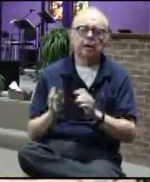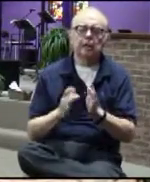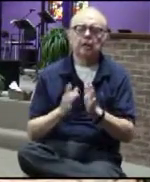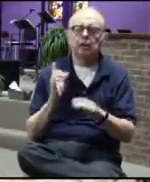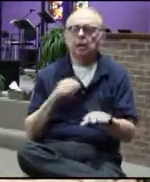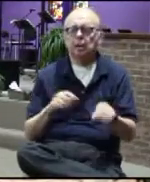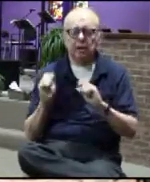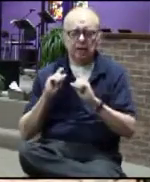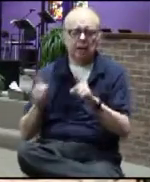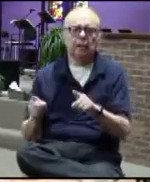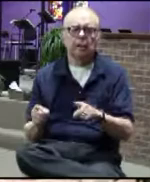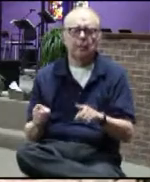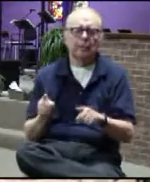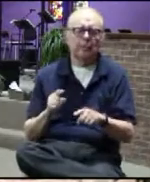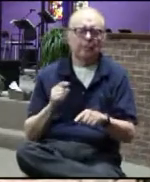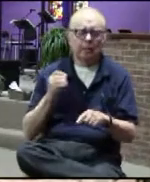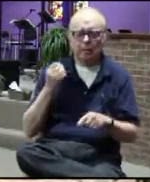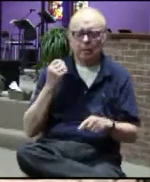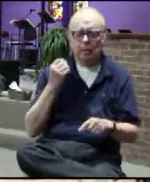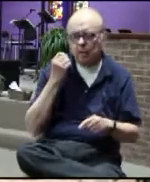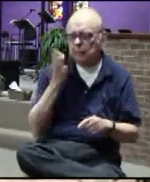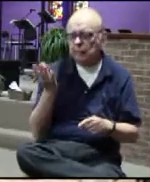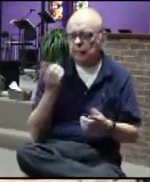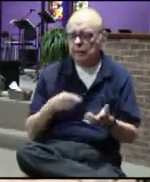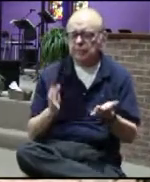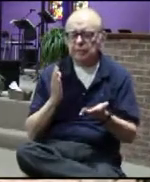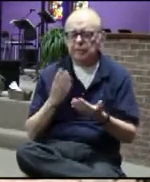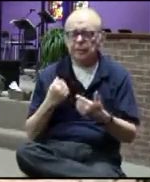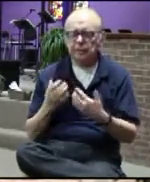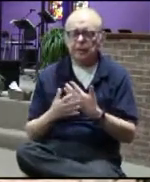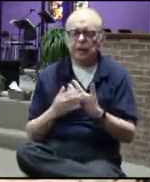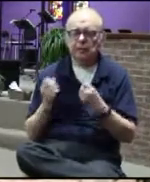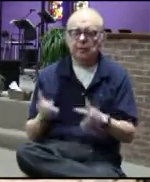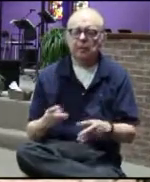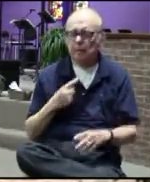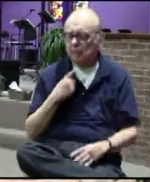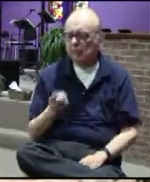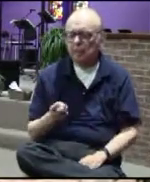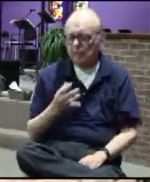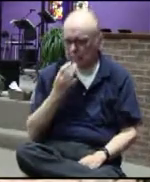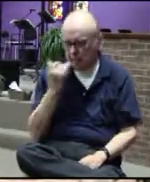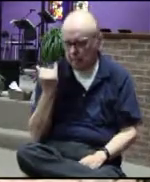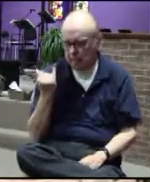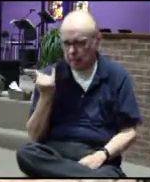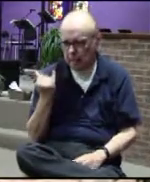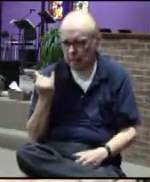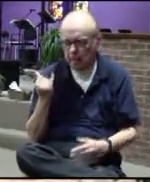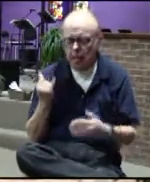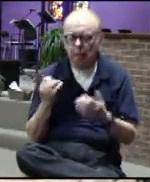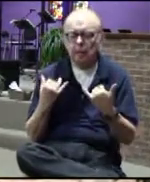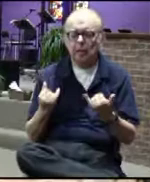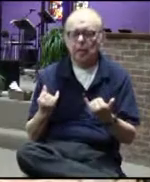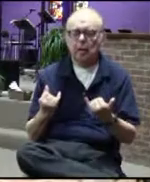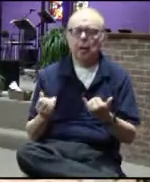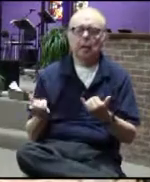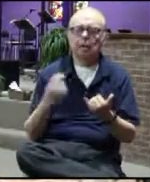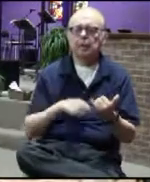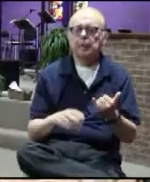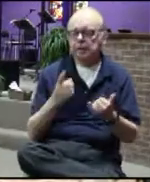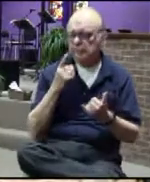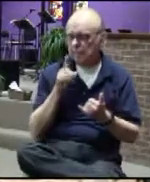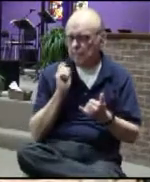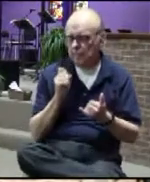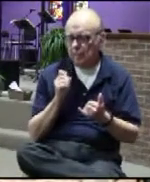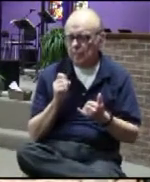need to go and I'll let you know when it's safe. And so he went and he told Joseph, he says, okay, Joseph, it's safe now. You can come back to Egypt